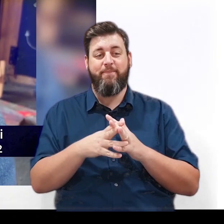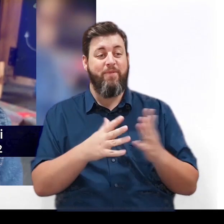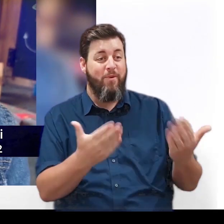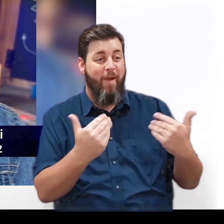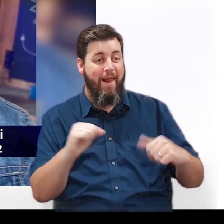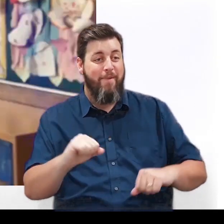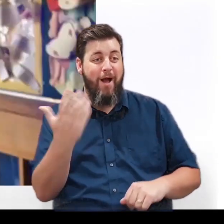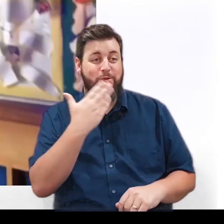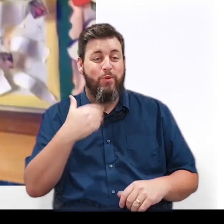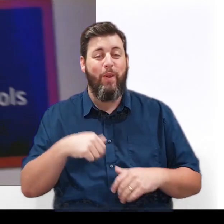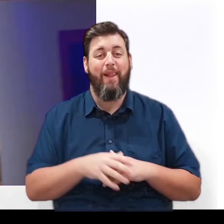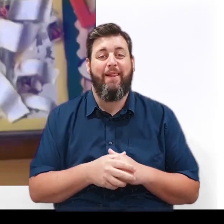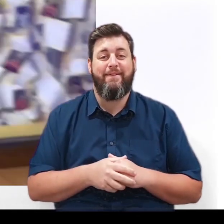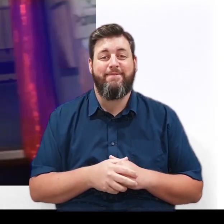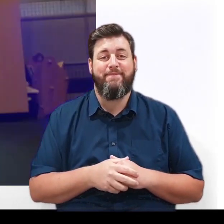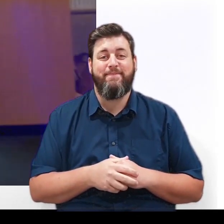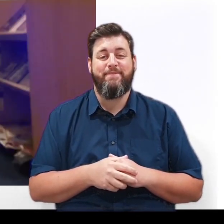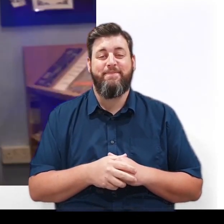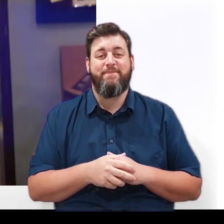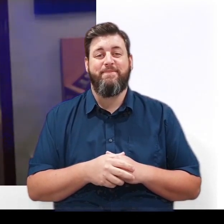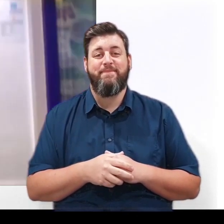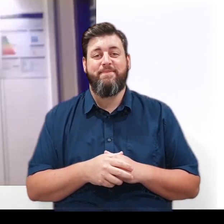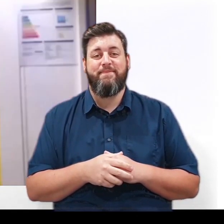our school!